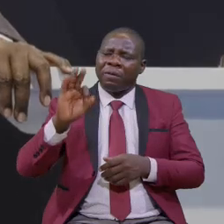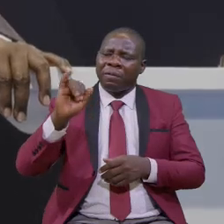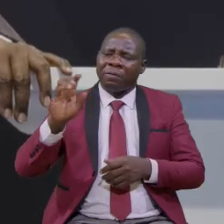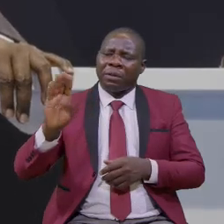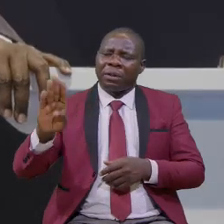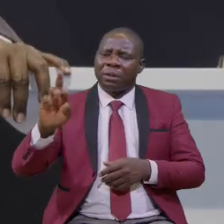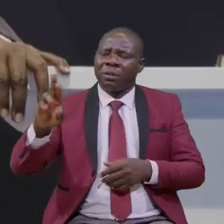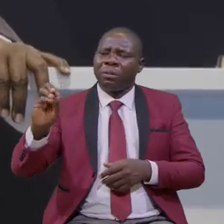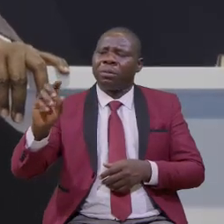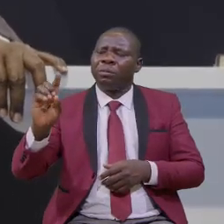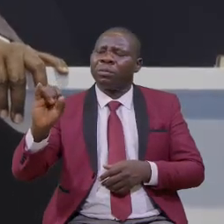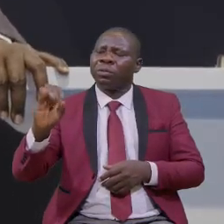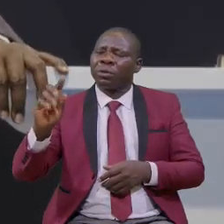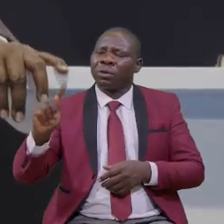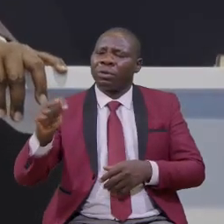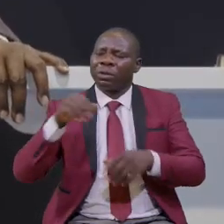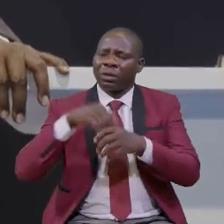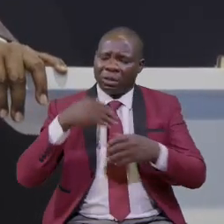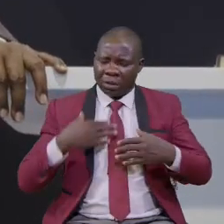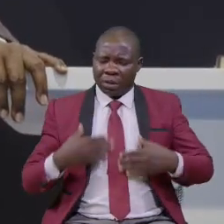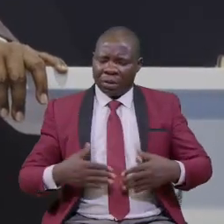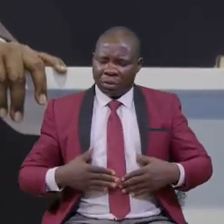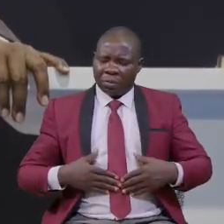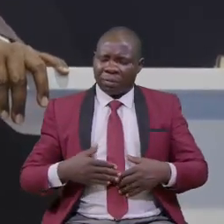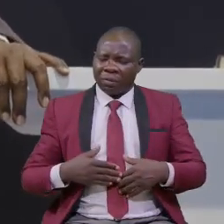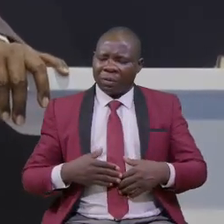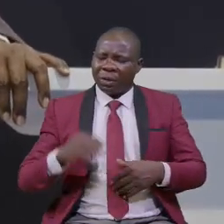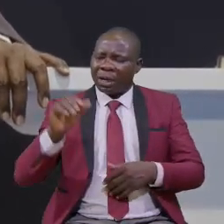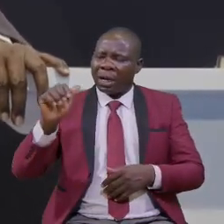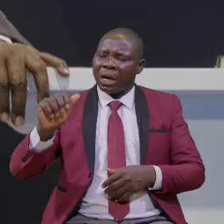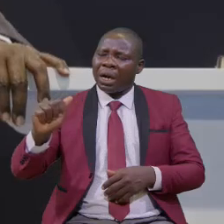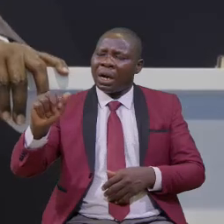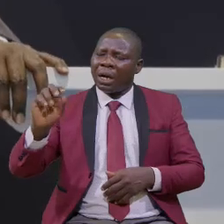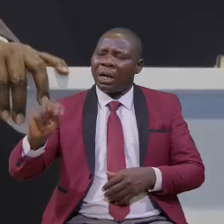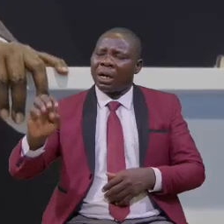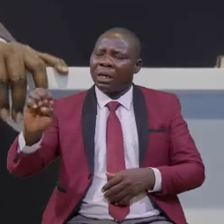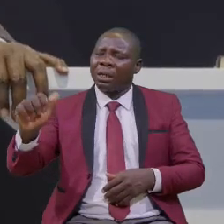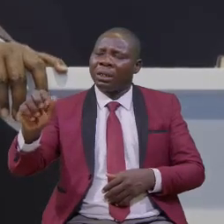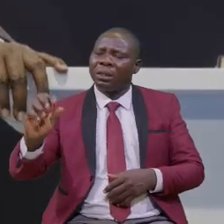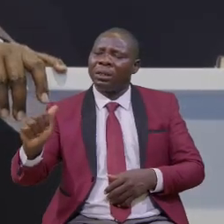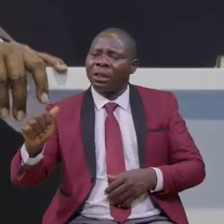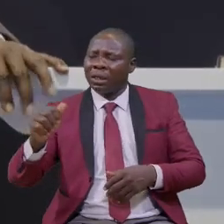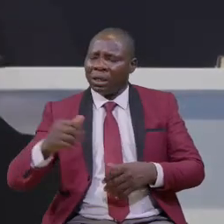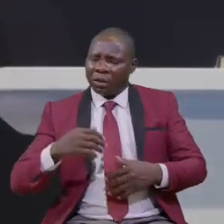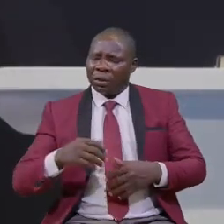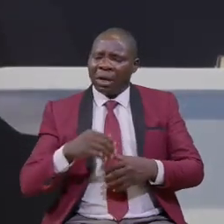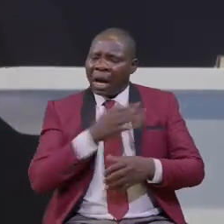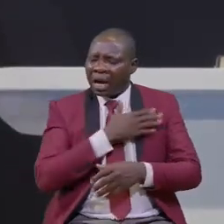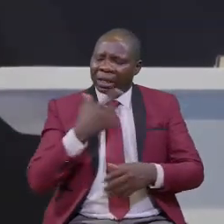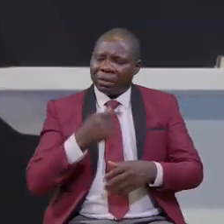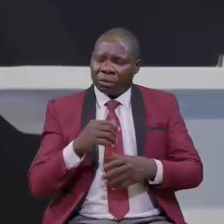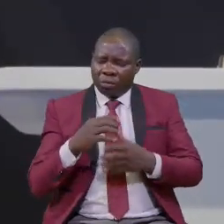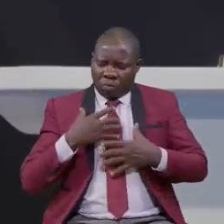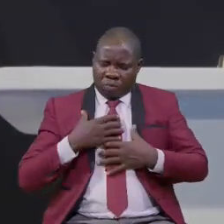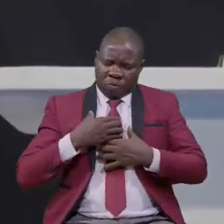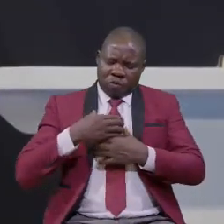there. Hernia, swelling there. And the elephantiasis, swelling